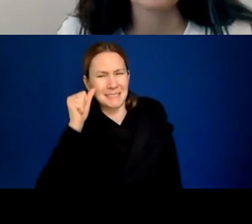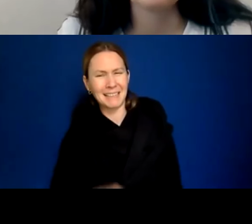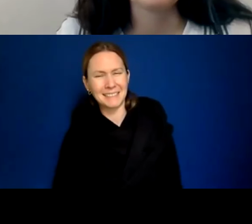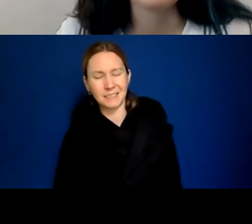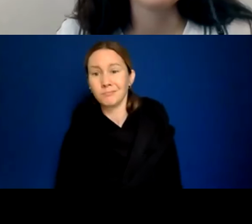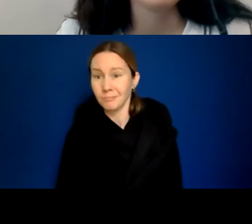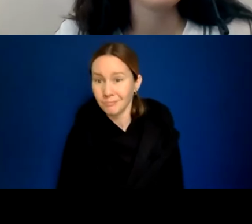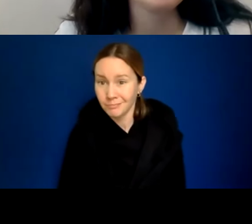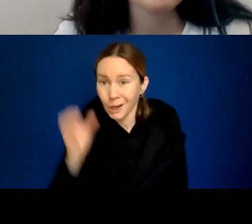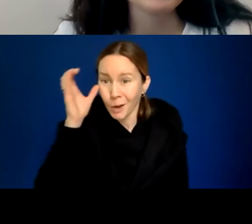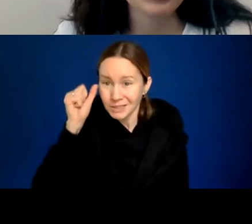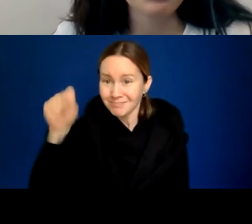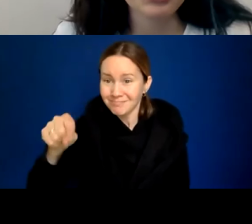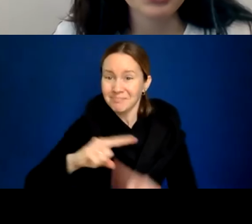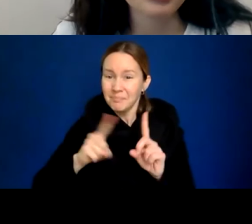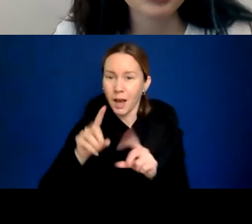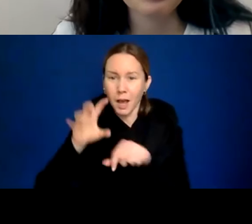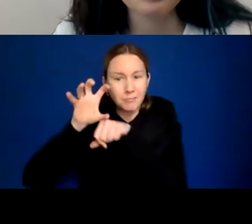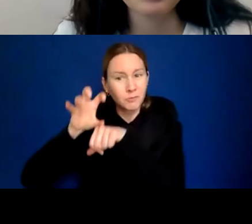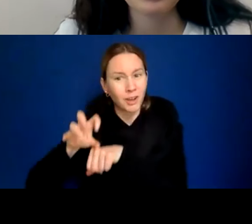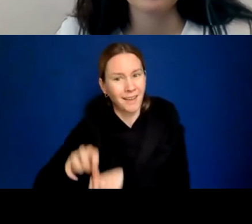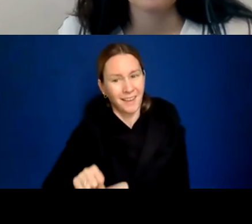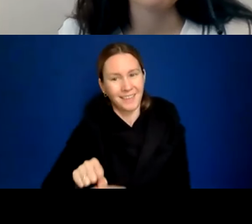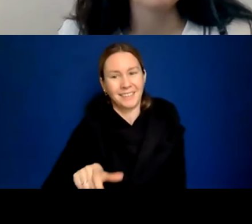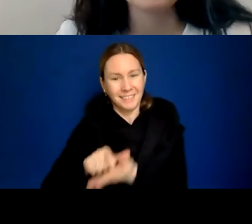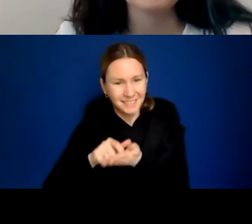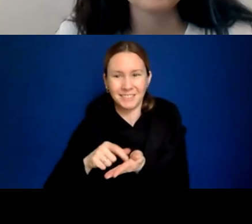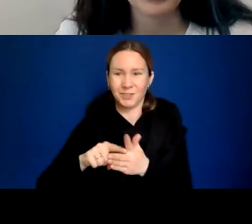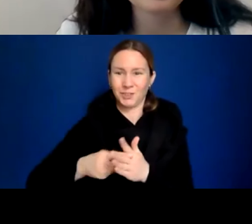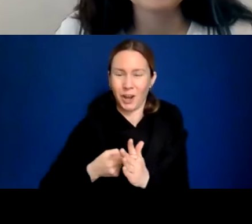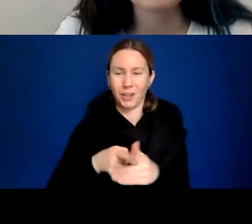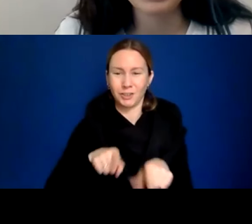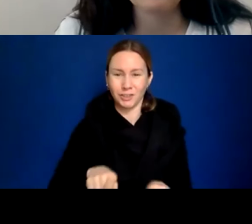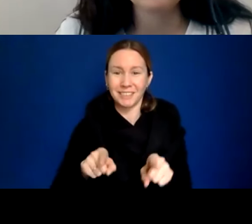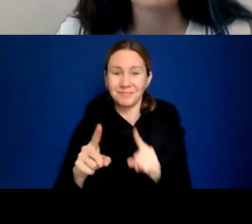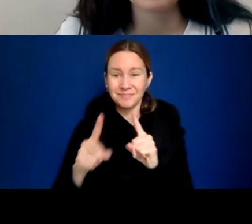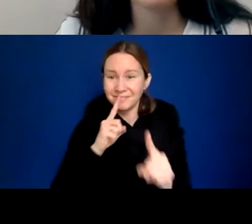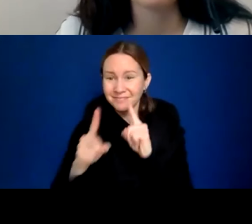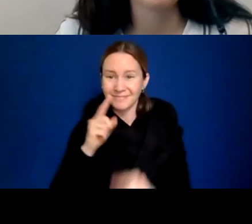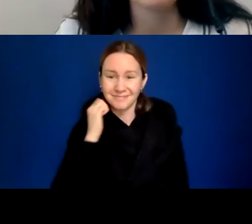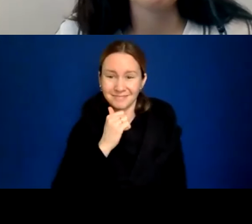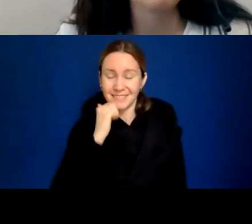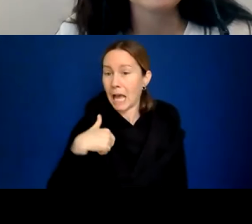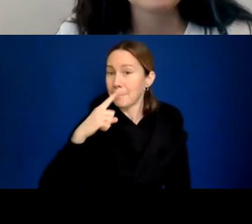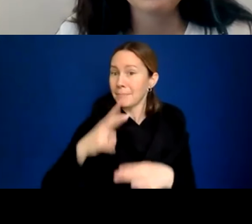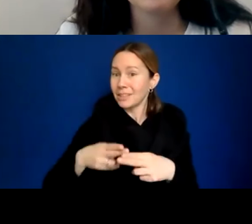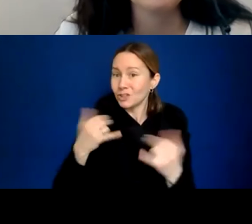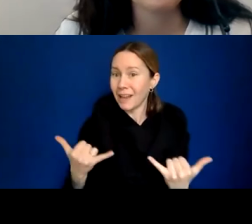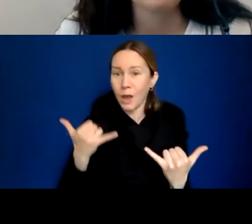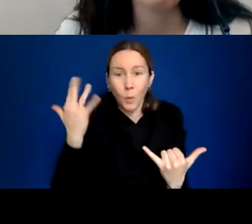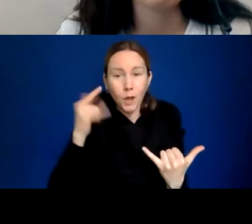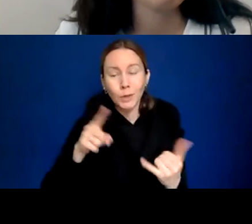practice to start using these consistently in your communication. I'm mentioning these strategies now so that you can start implementing